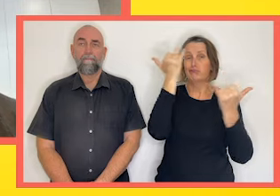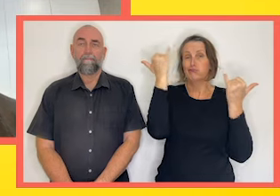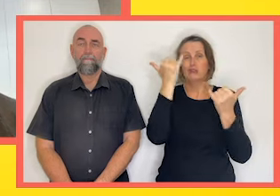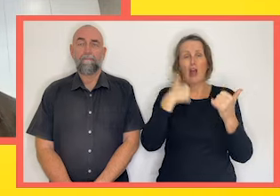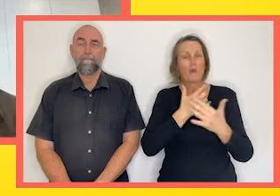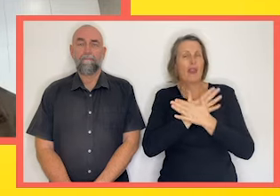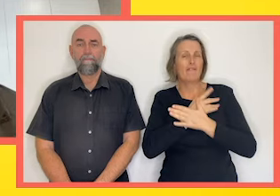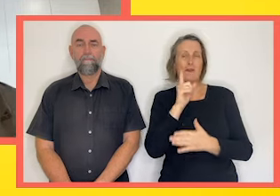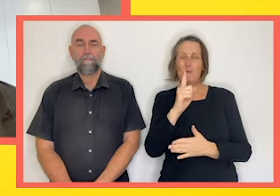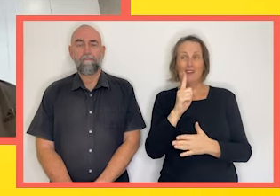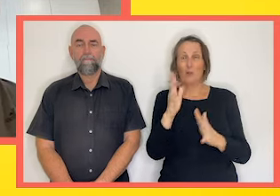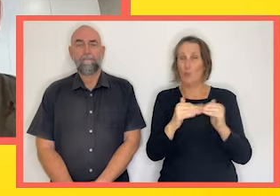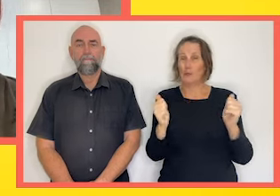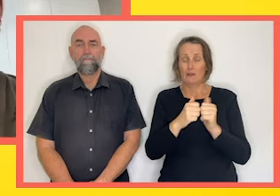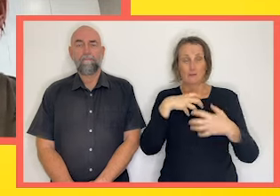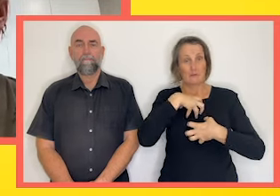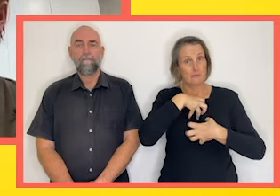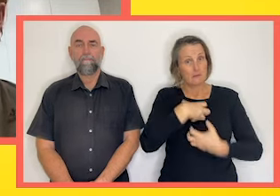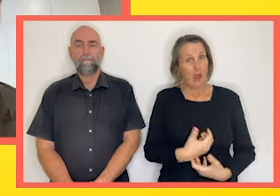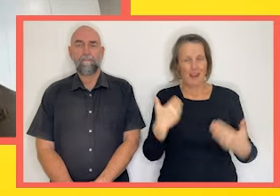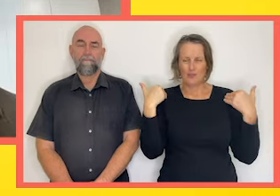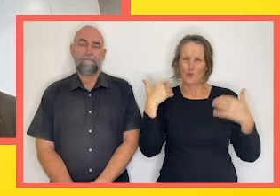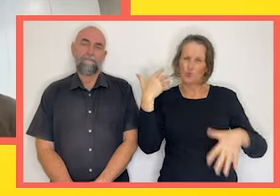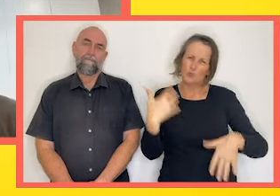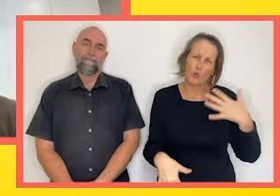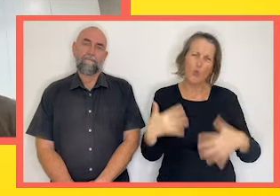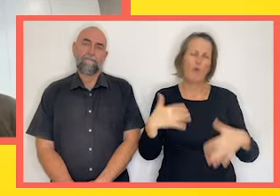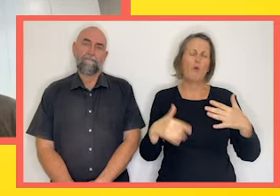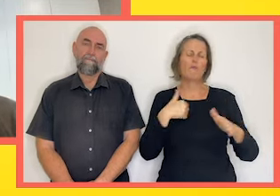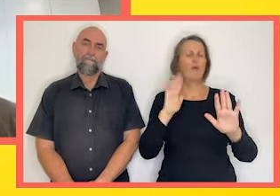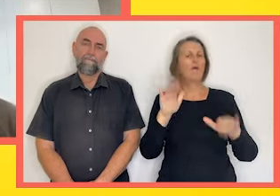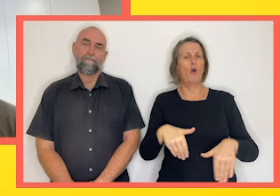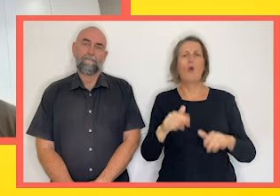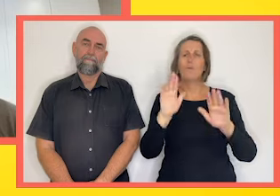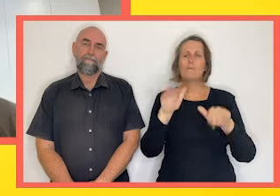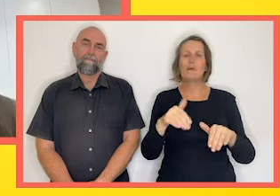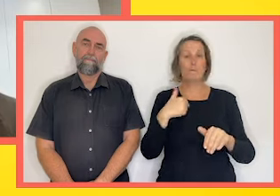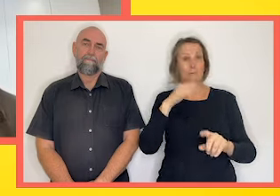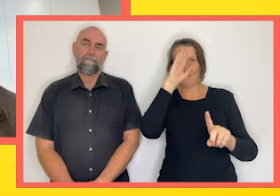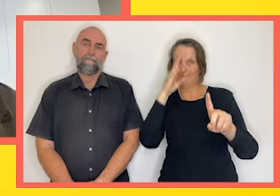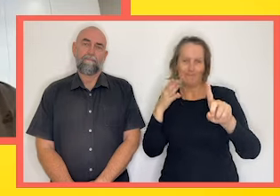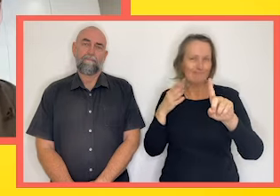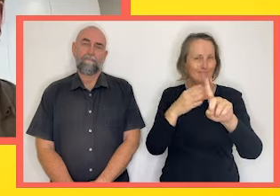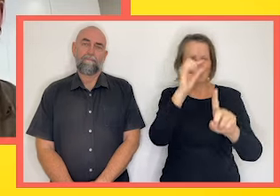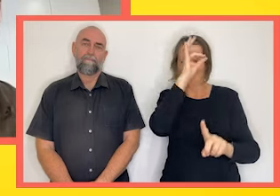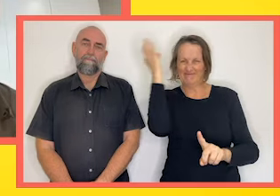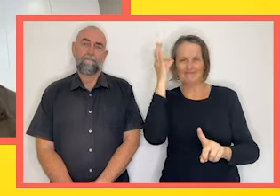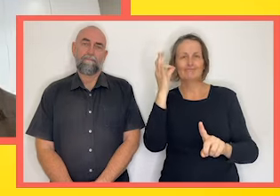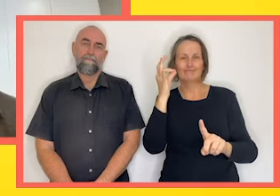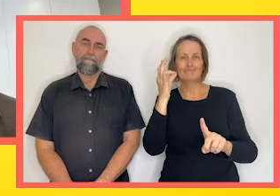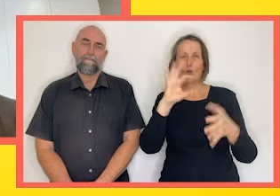to, but sometimes I'm just too sore and tired to be able to do any of it. But, when you've got a dream and a goal, you've got to really work for